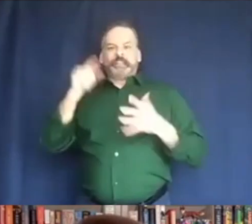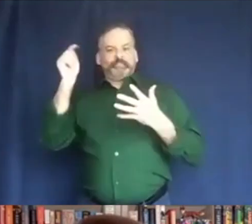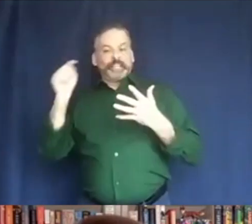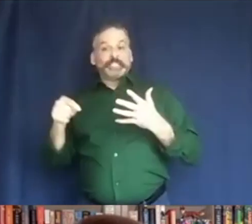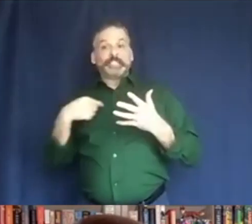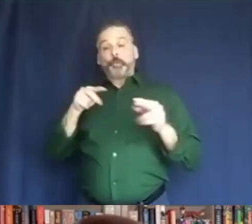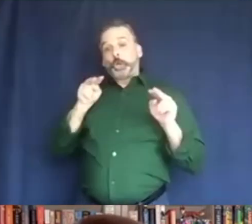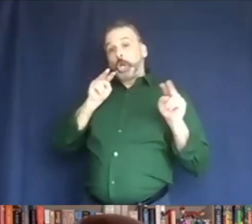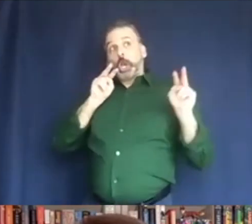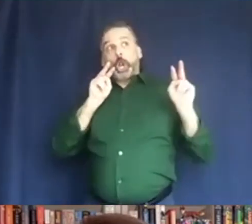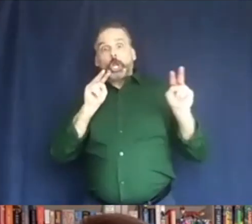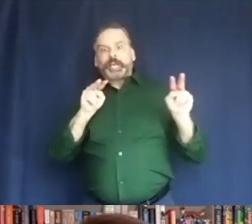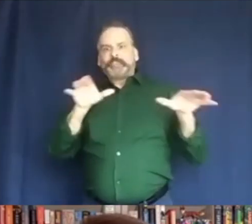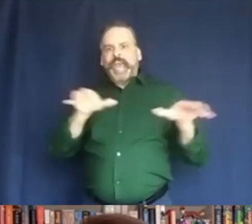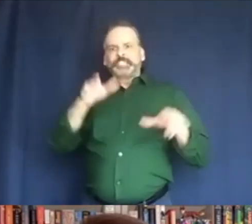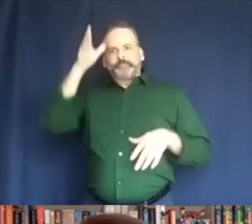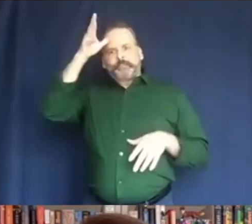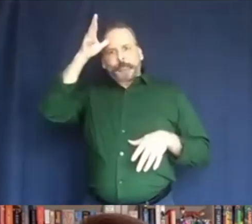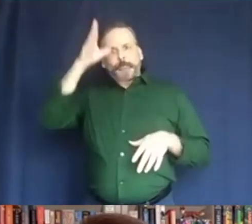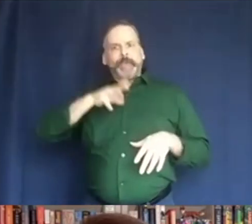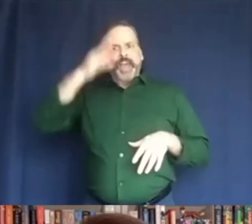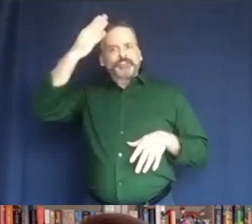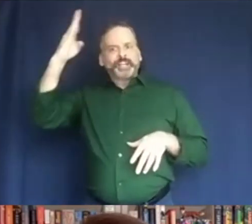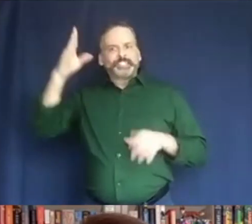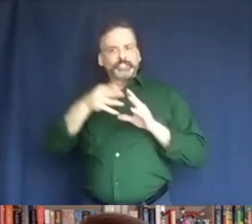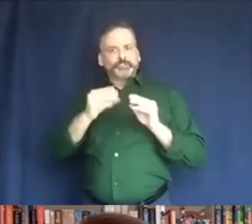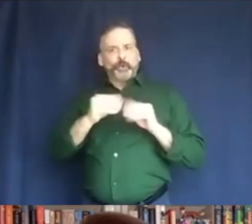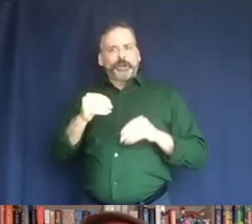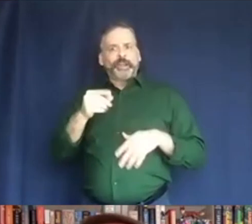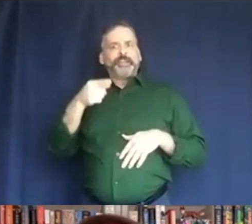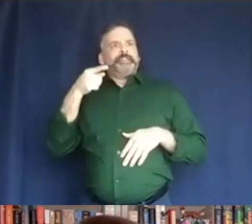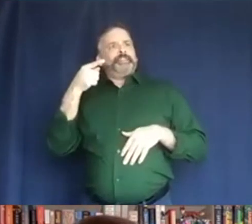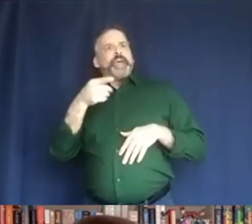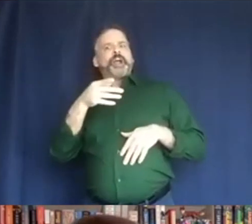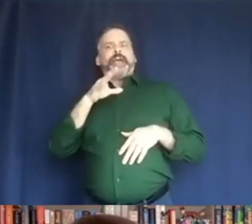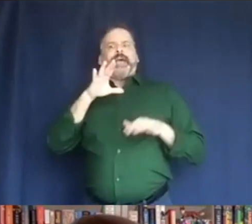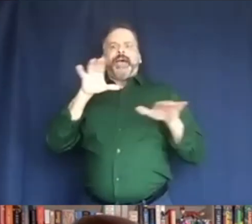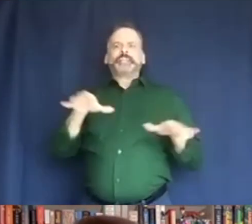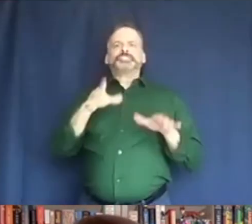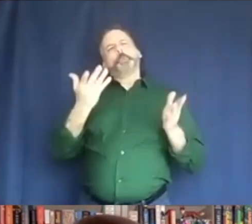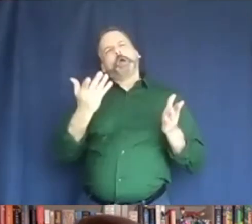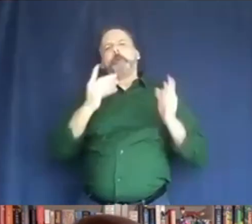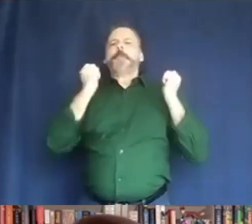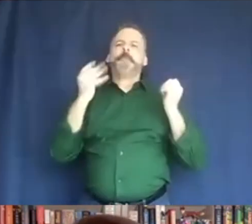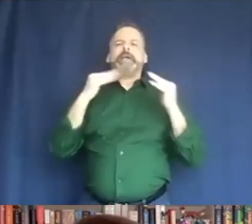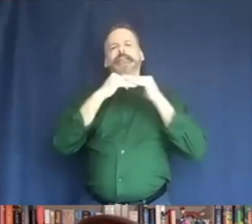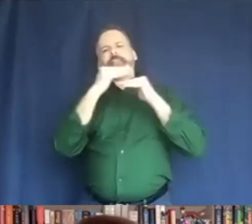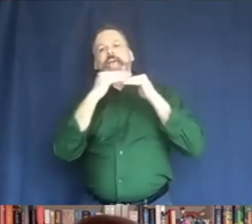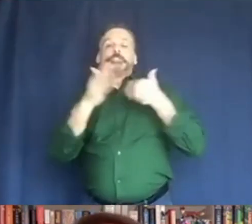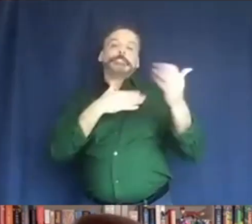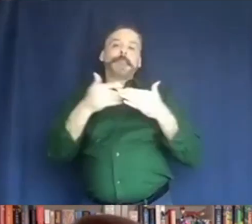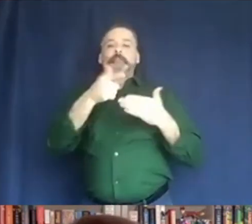of the male gods in the stories, and they get to be nuanced. Their actions have, like, even their cruel actions have